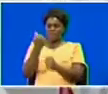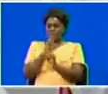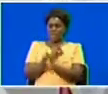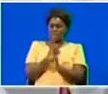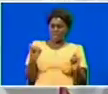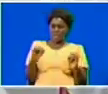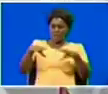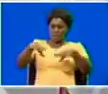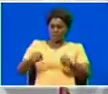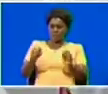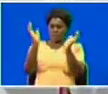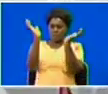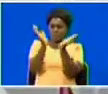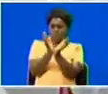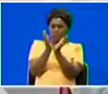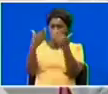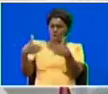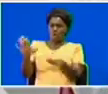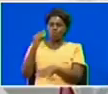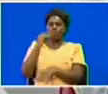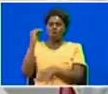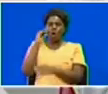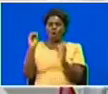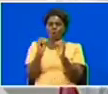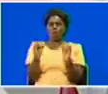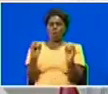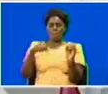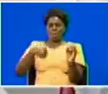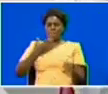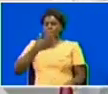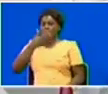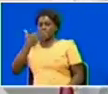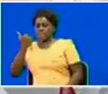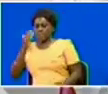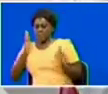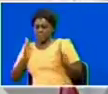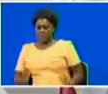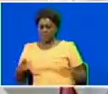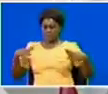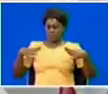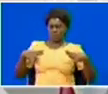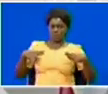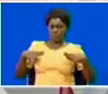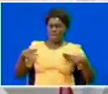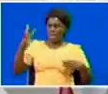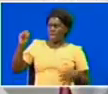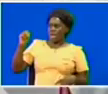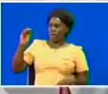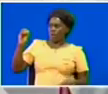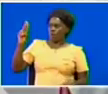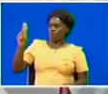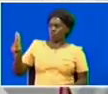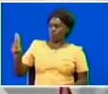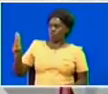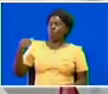our playgrounds, make sure you don't lose your homes, build libraries. I'm the best person for Starehe. I'll sign an MOU, an agreement with the